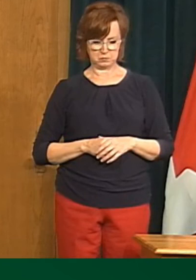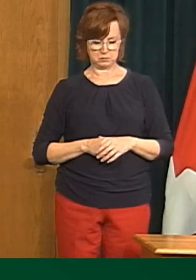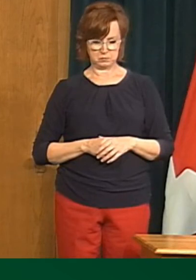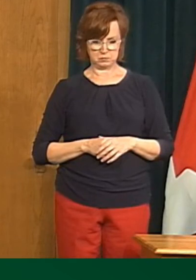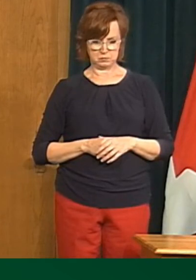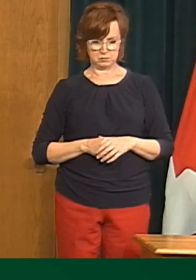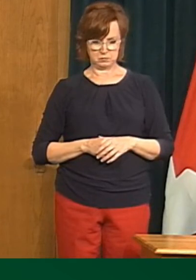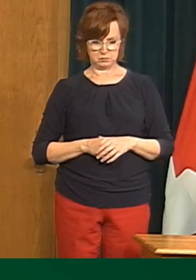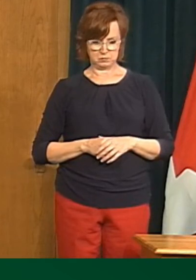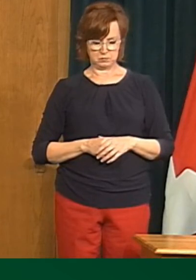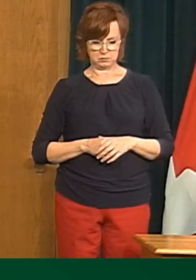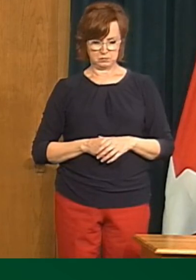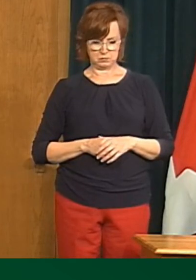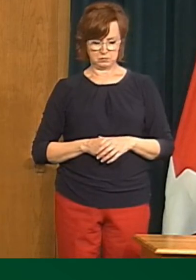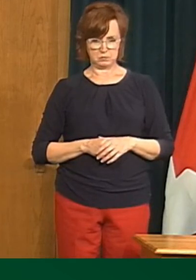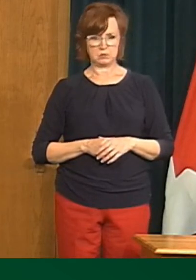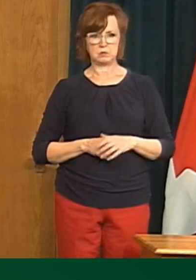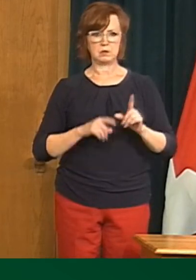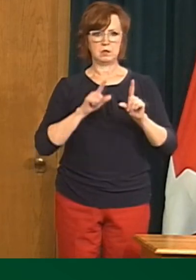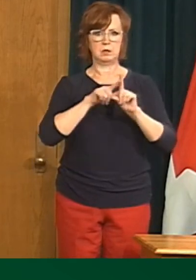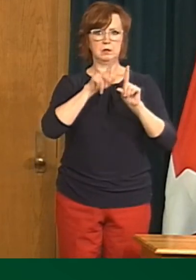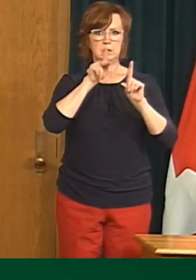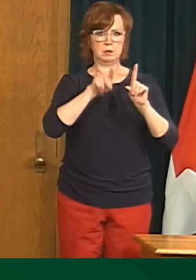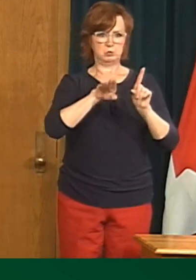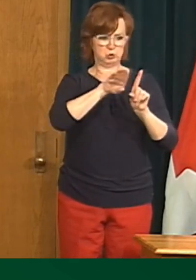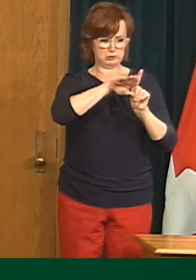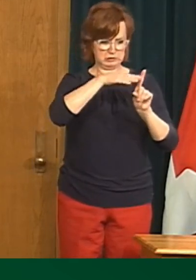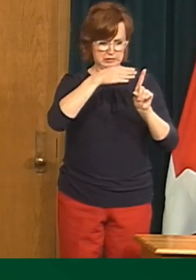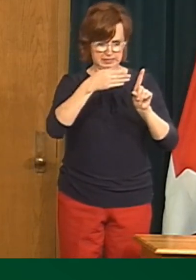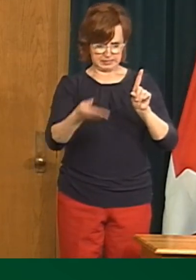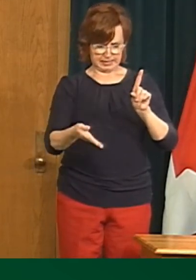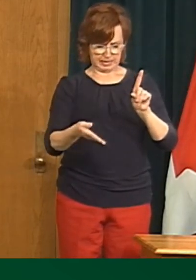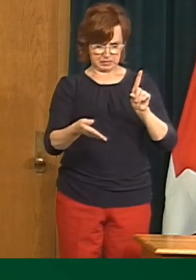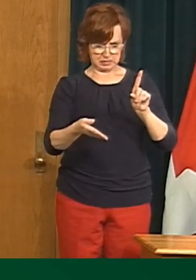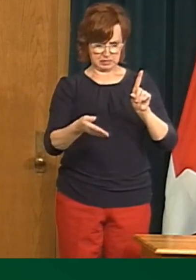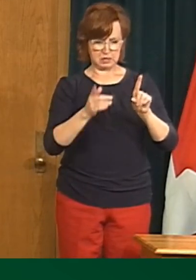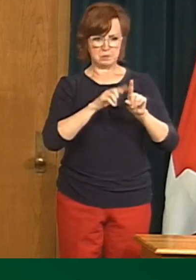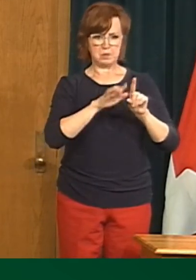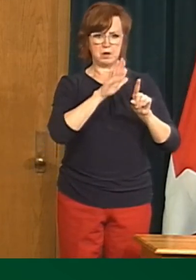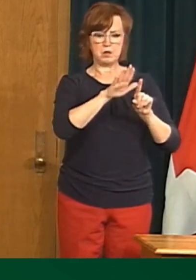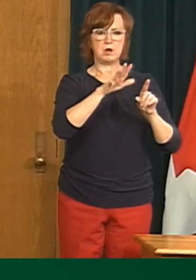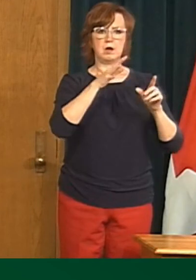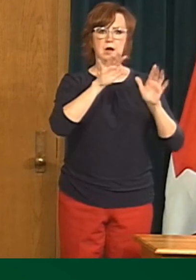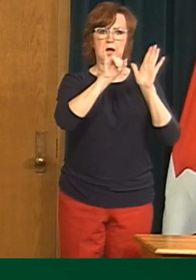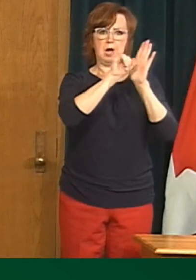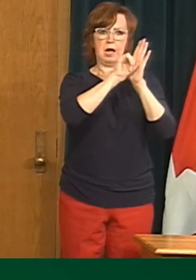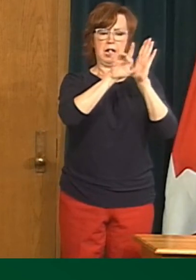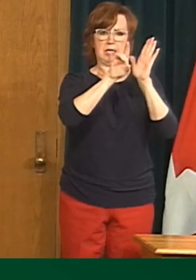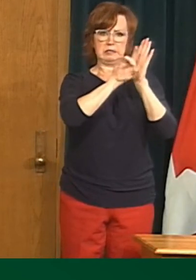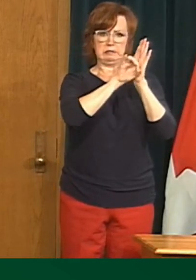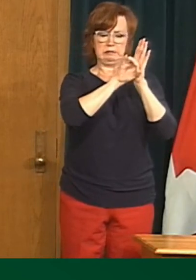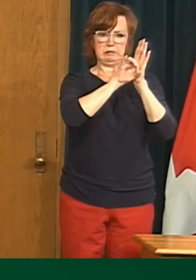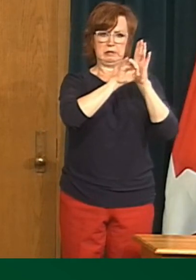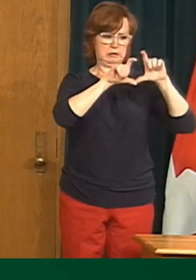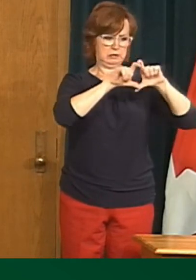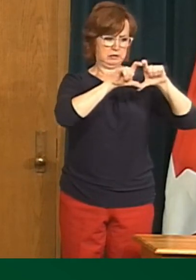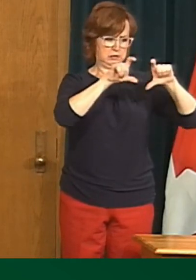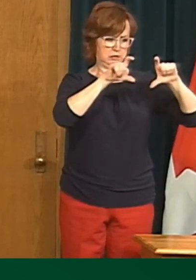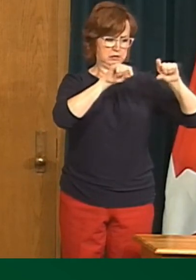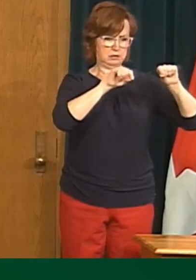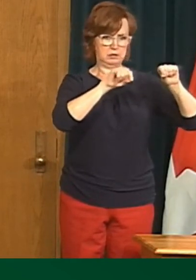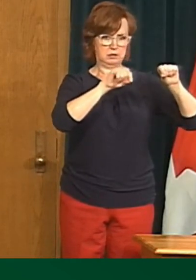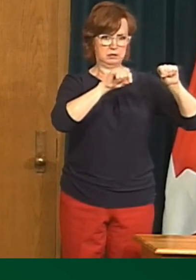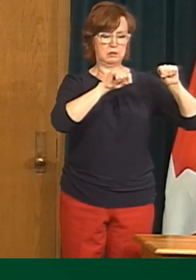person's home address is instead of the person's current location, because today there are 0 active cases in Regina, but there